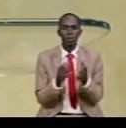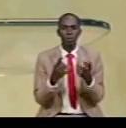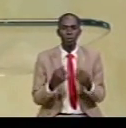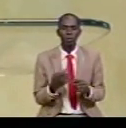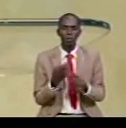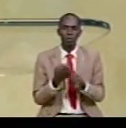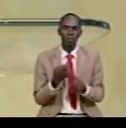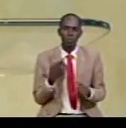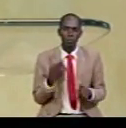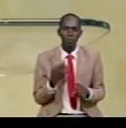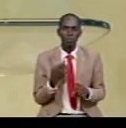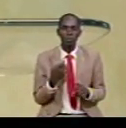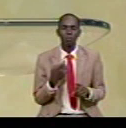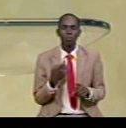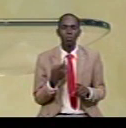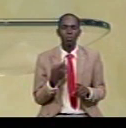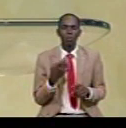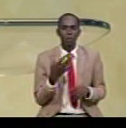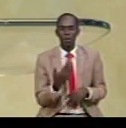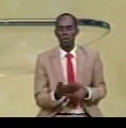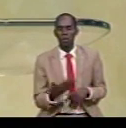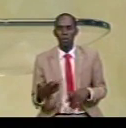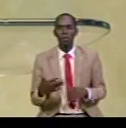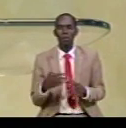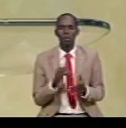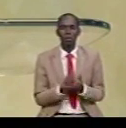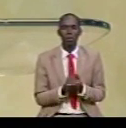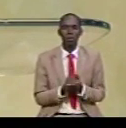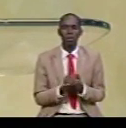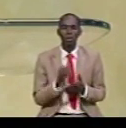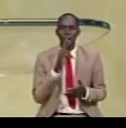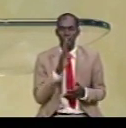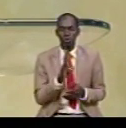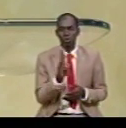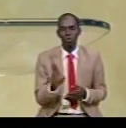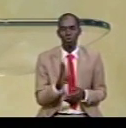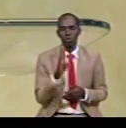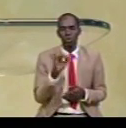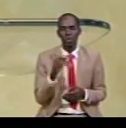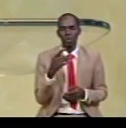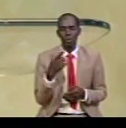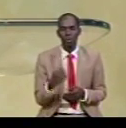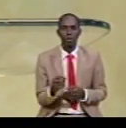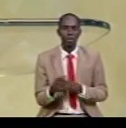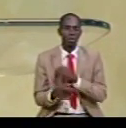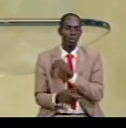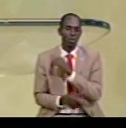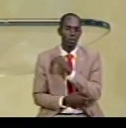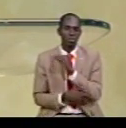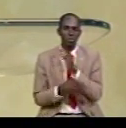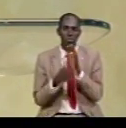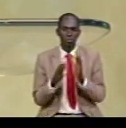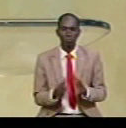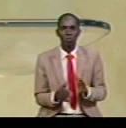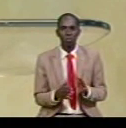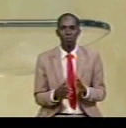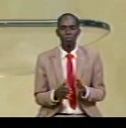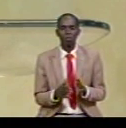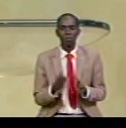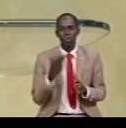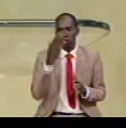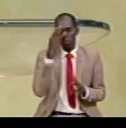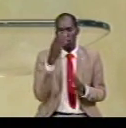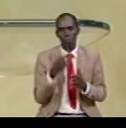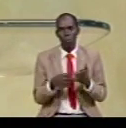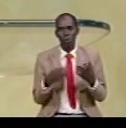sources that are used by the tempter. We know the example of what happened in the Garden